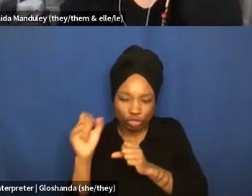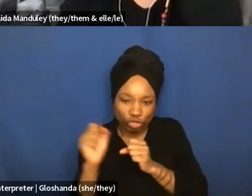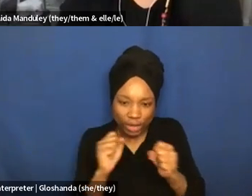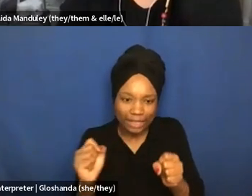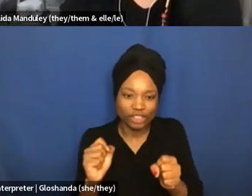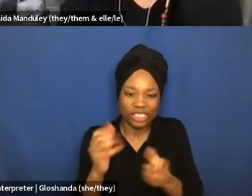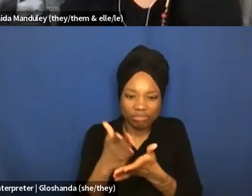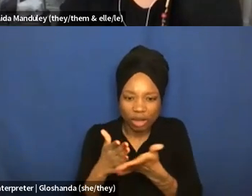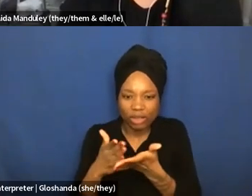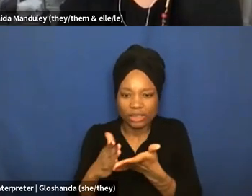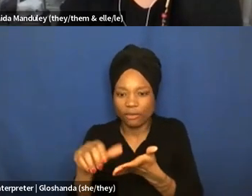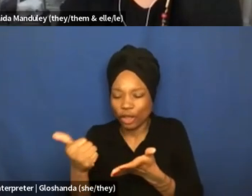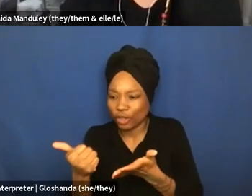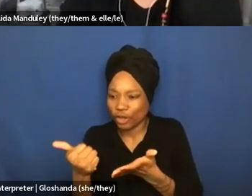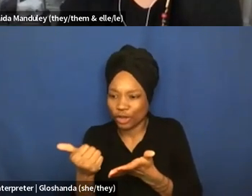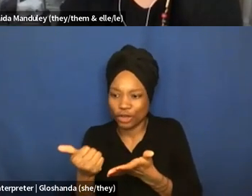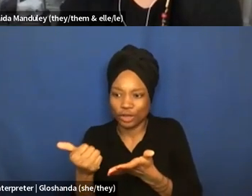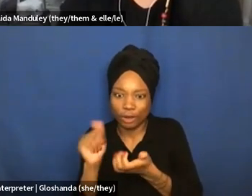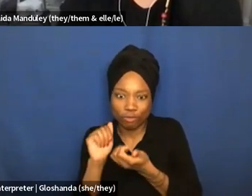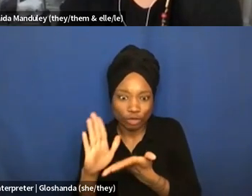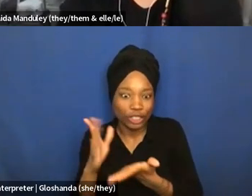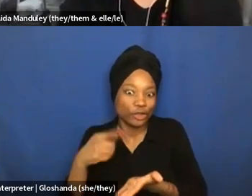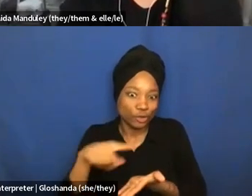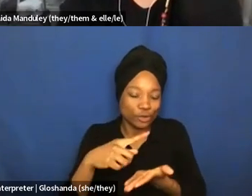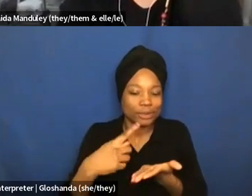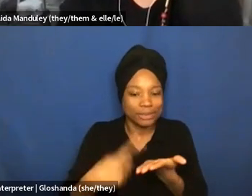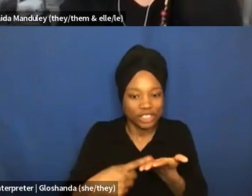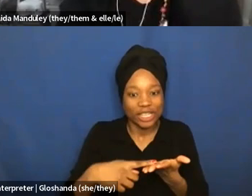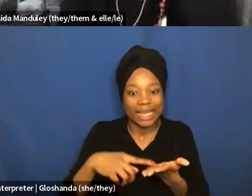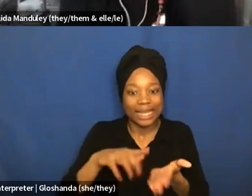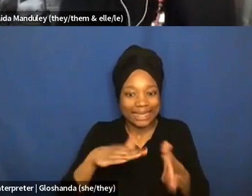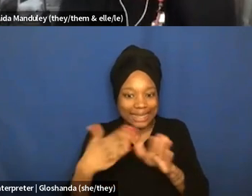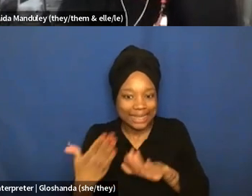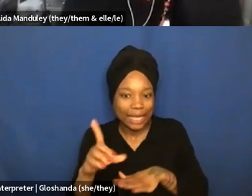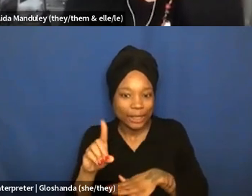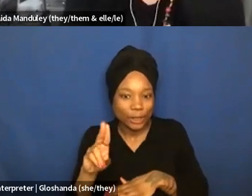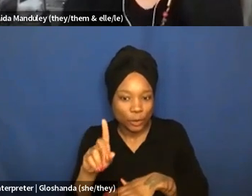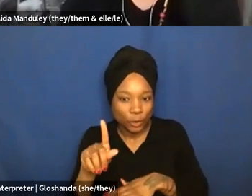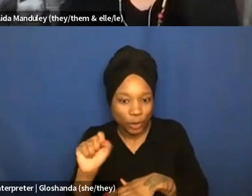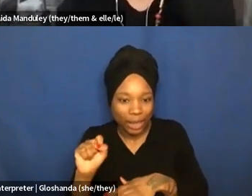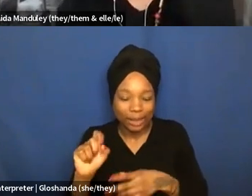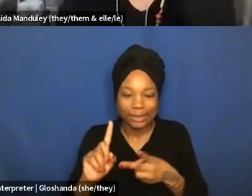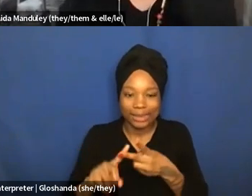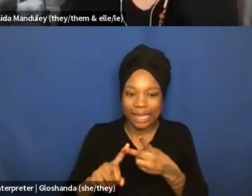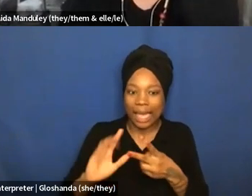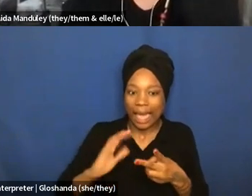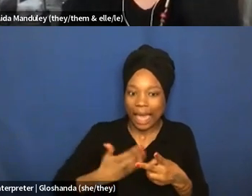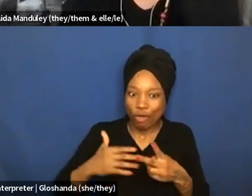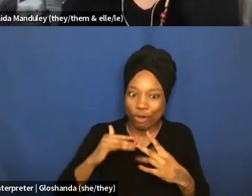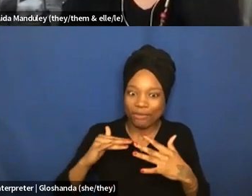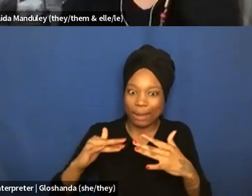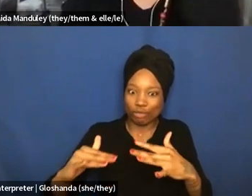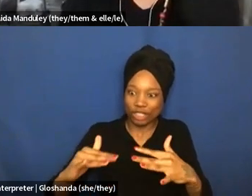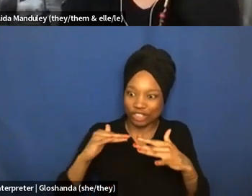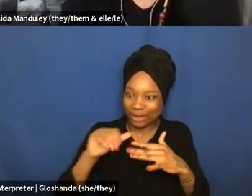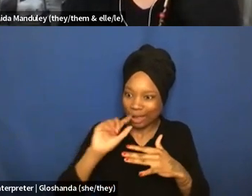about end of time, of vibration, of beyond science. And so opening it up to the rest of the panel too, what